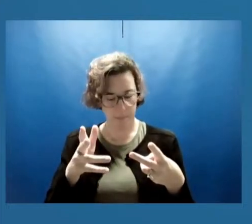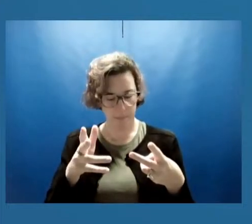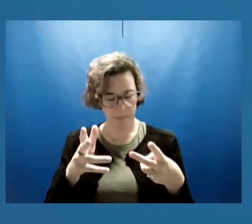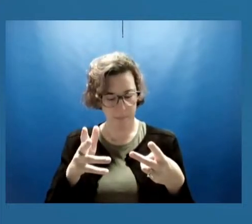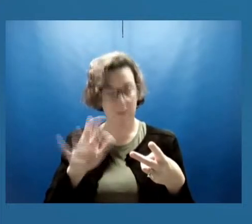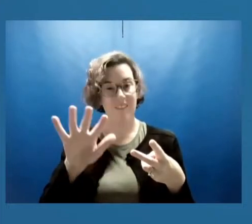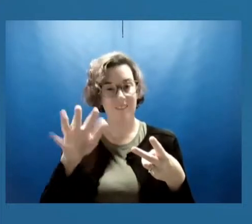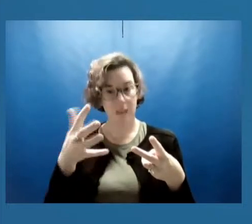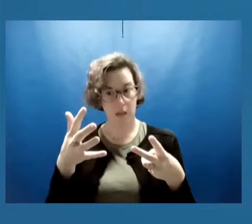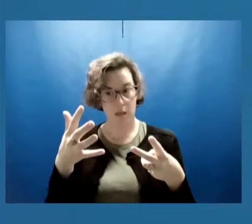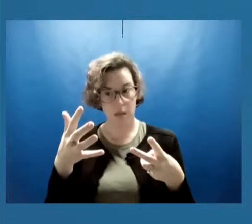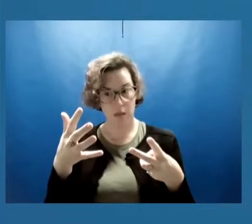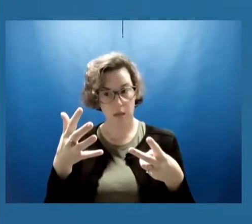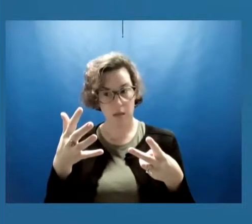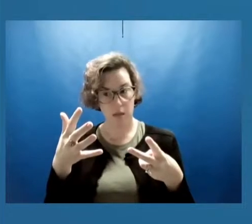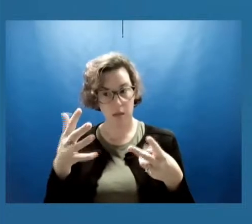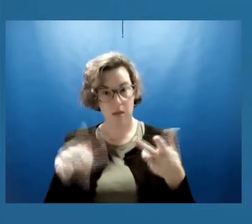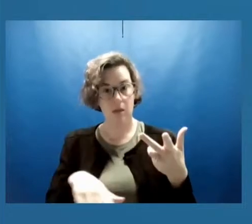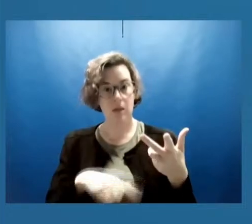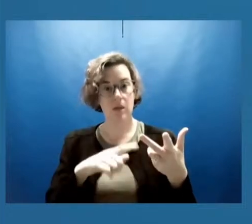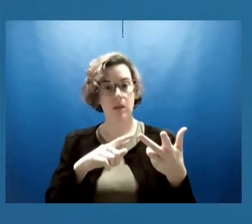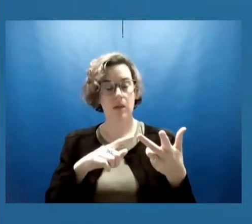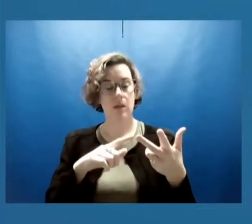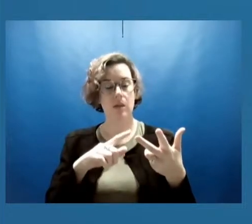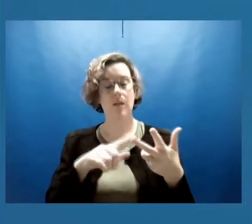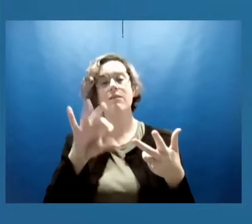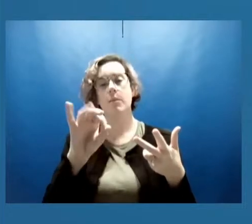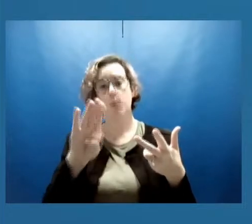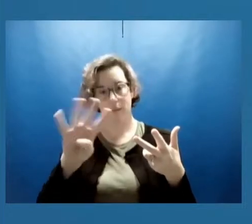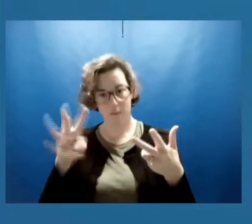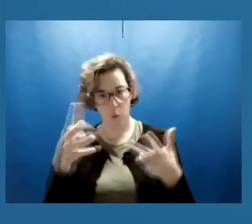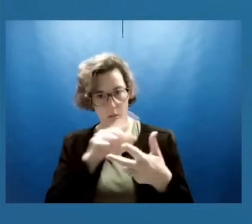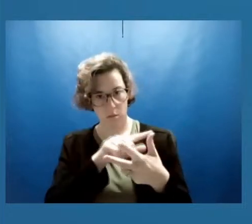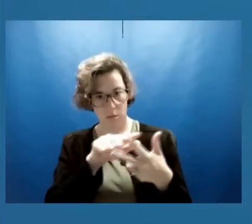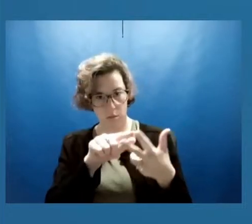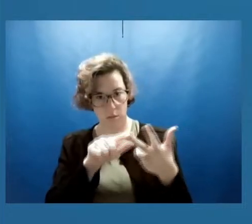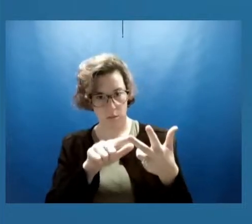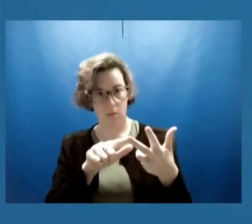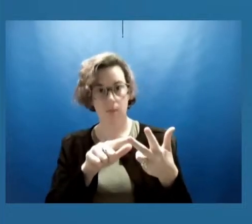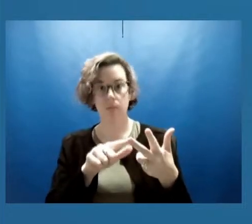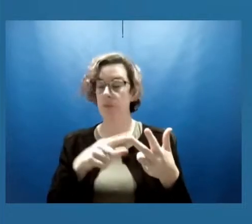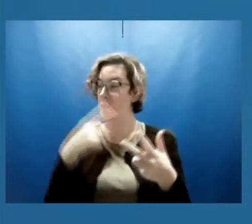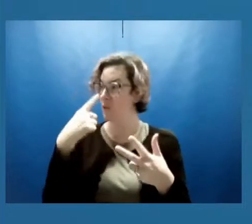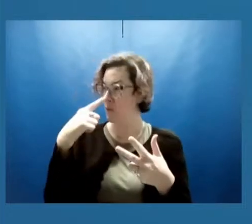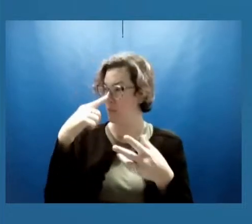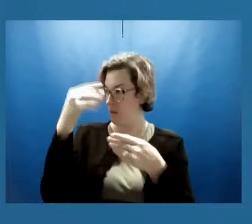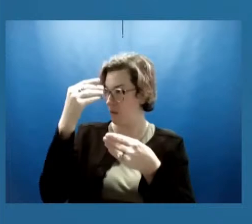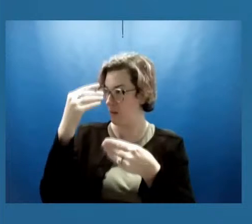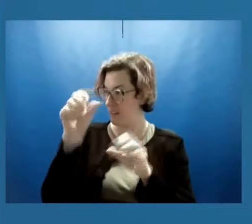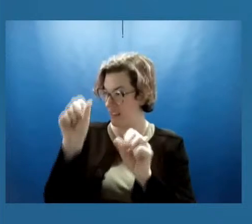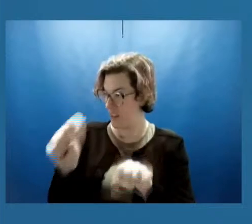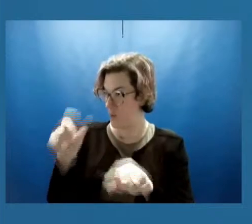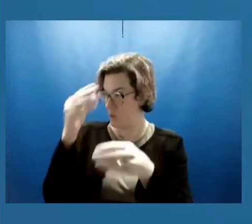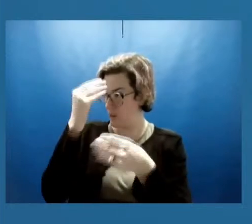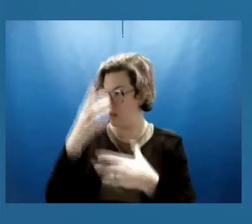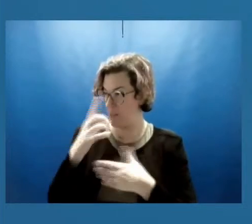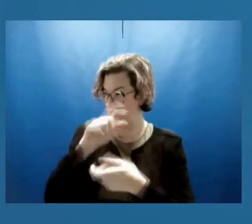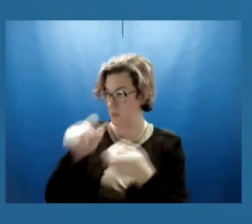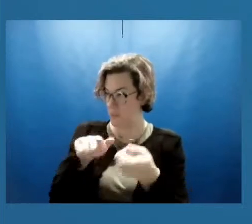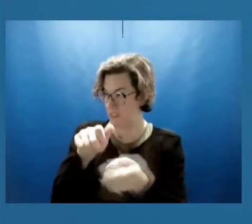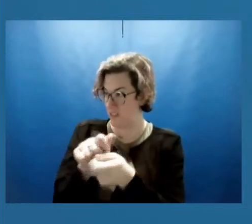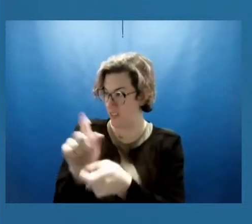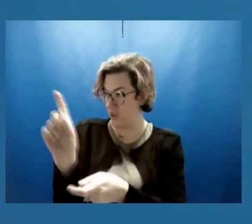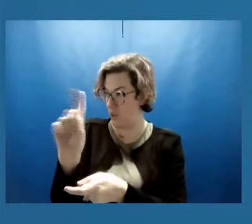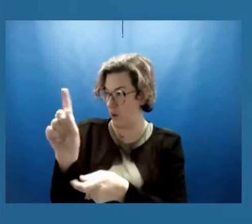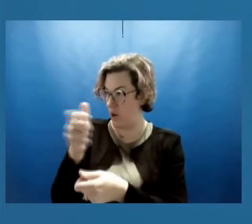5th, and 4th. And are you able to tell me where those detections were specifically, like